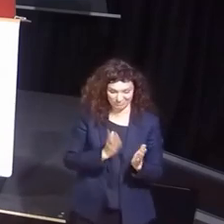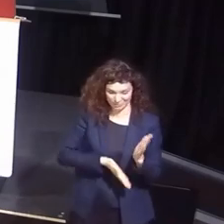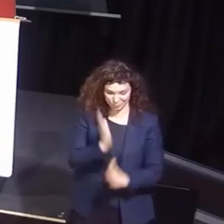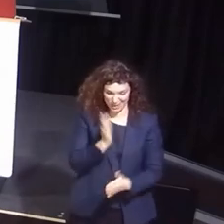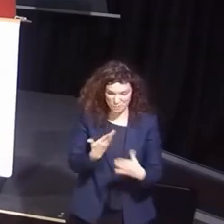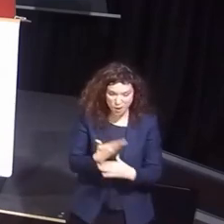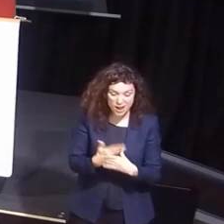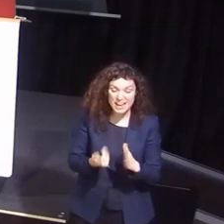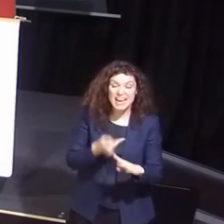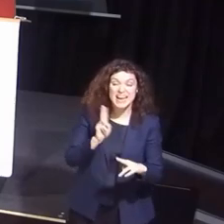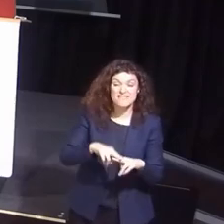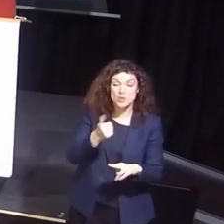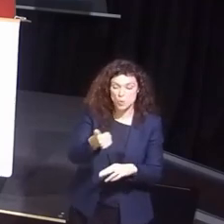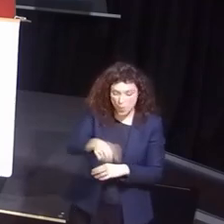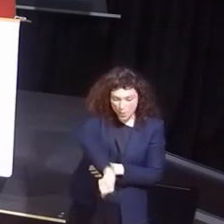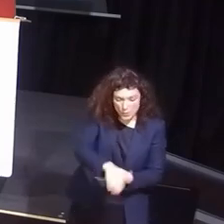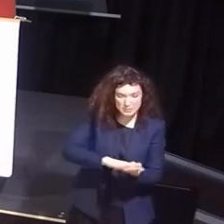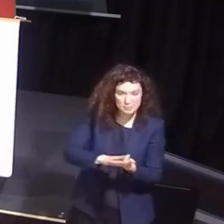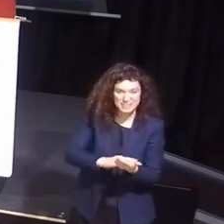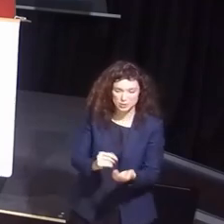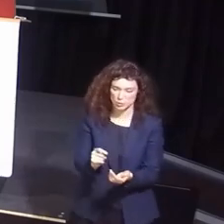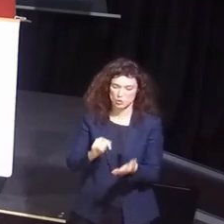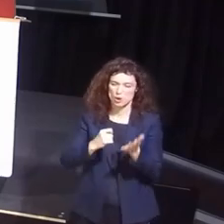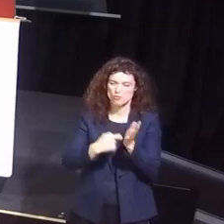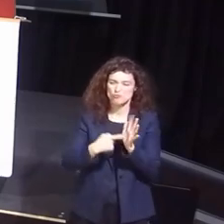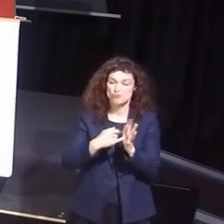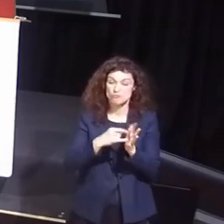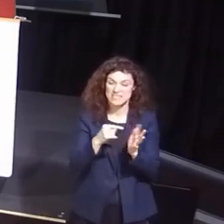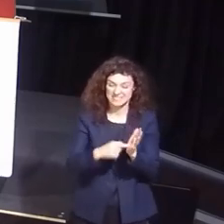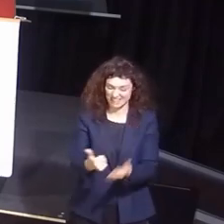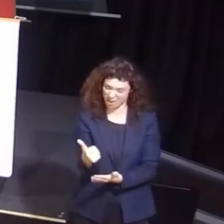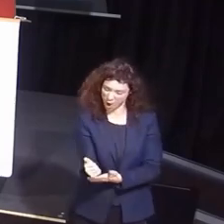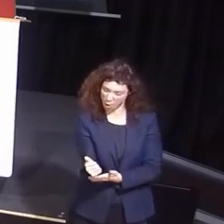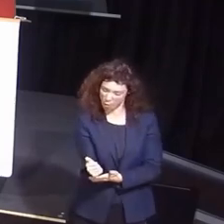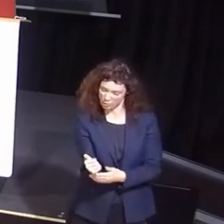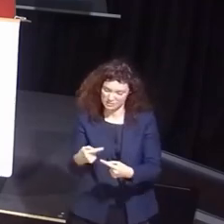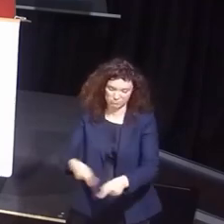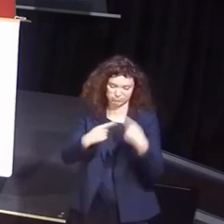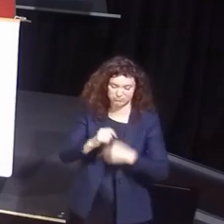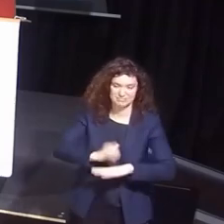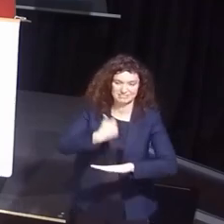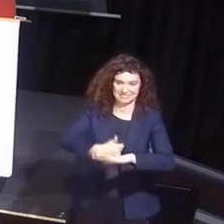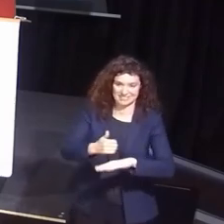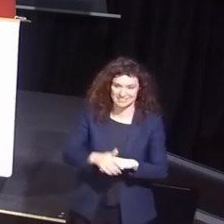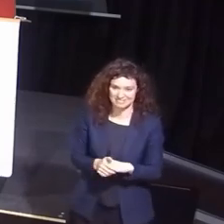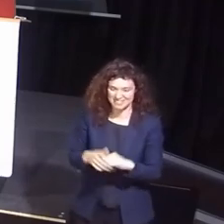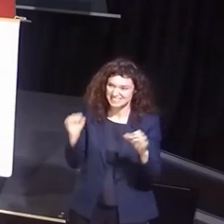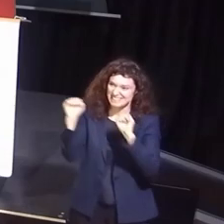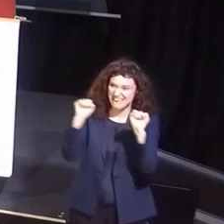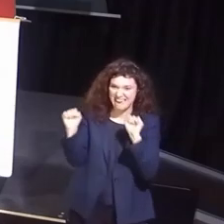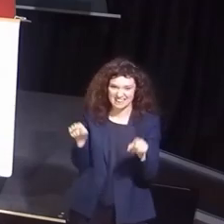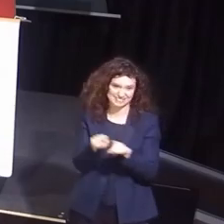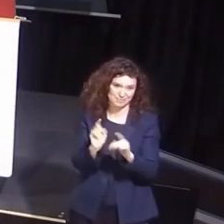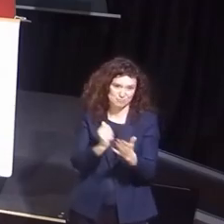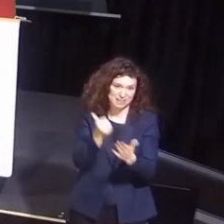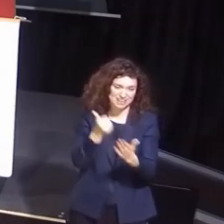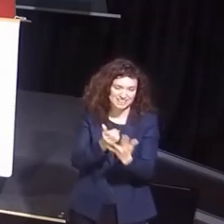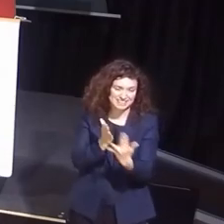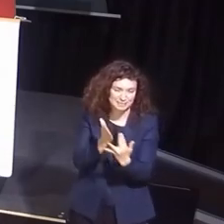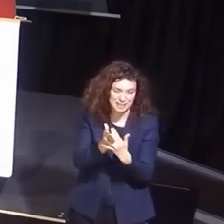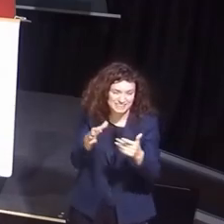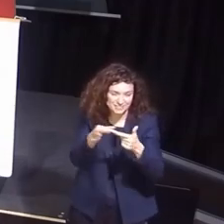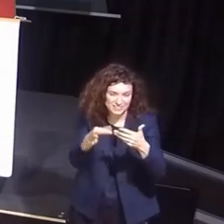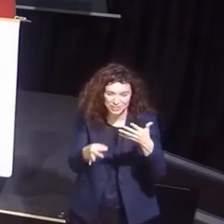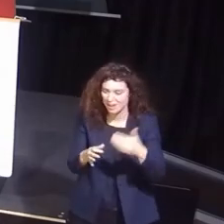button, because it hasn't written it to the memory card yet. Yep. Safe's coming! Yeah. It's an accessibility feature. Mm-hmm. Oh yeah,